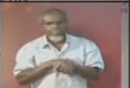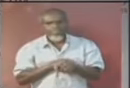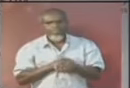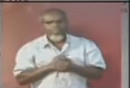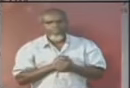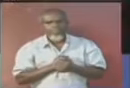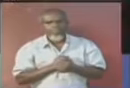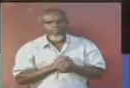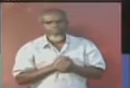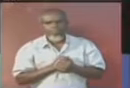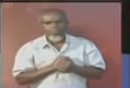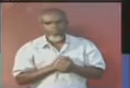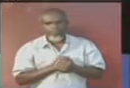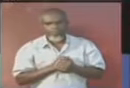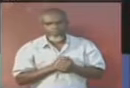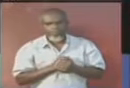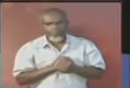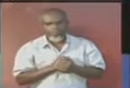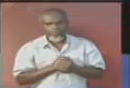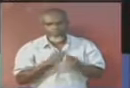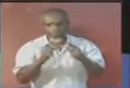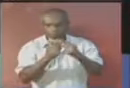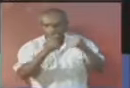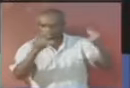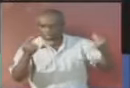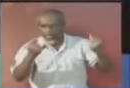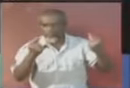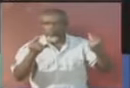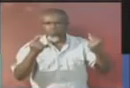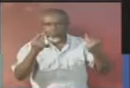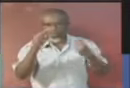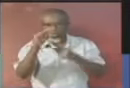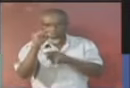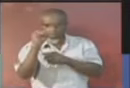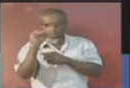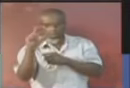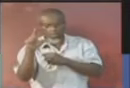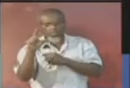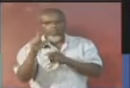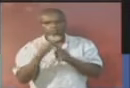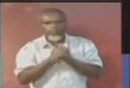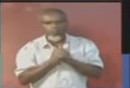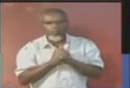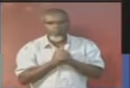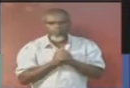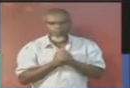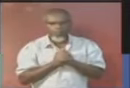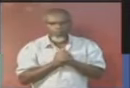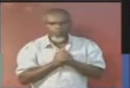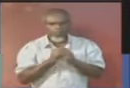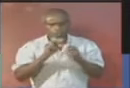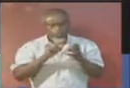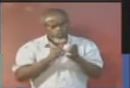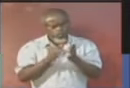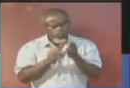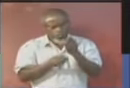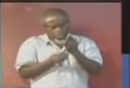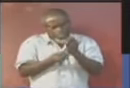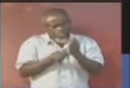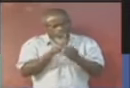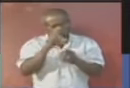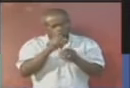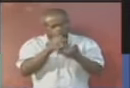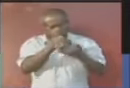Hi, morning, everyone. Rashad Khan, Guardian Media Limited. Okay, so I just want to piggyback off of one of the questions which would have been asked by my colleagues prior.